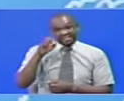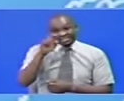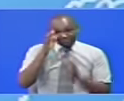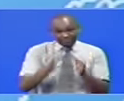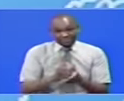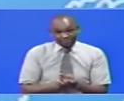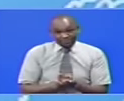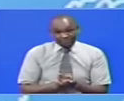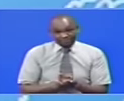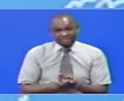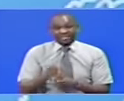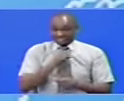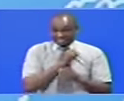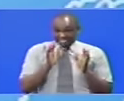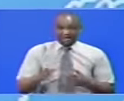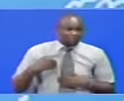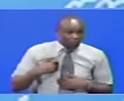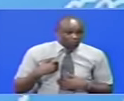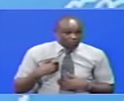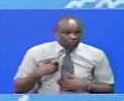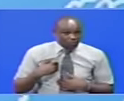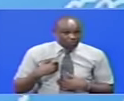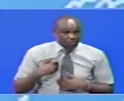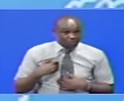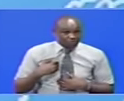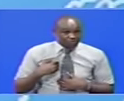there. That is Senator for who has declared it.